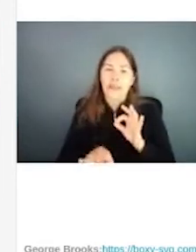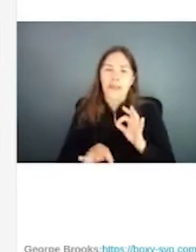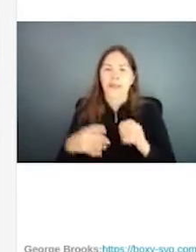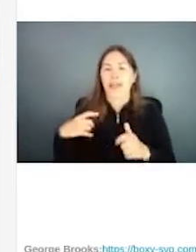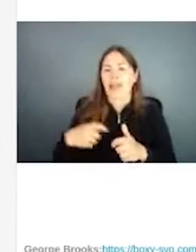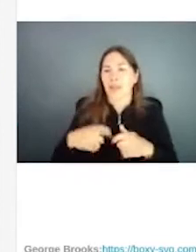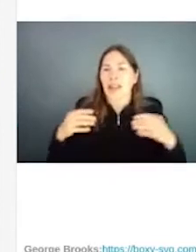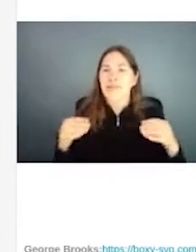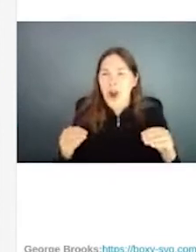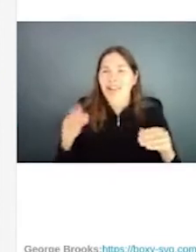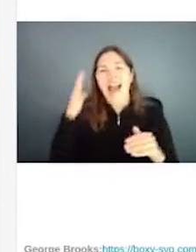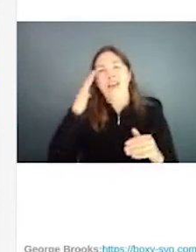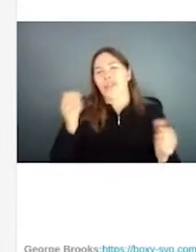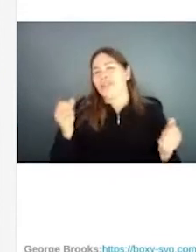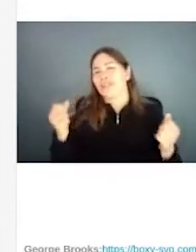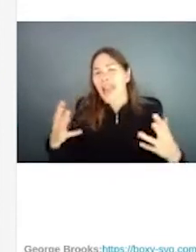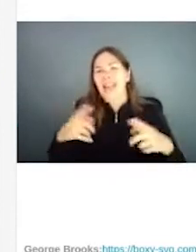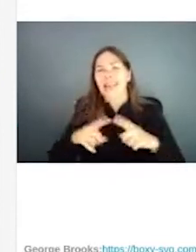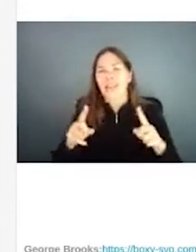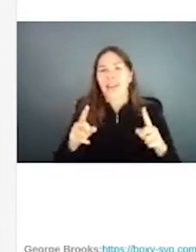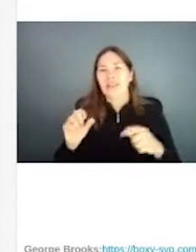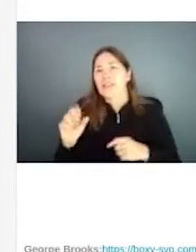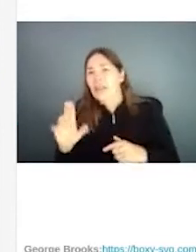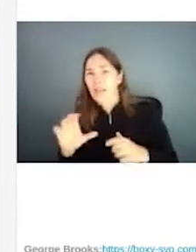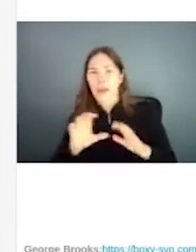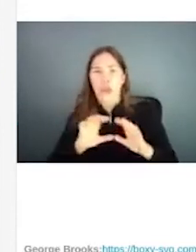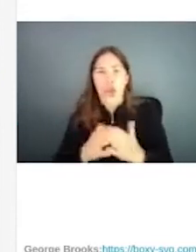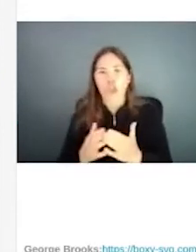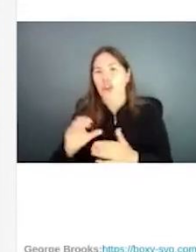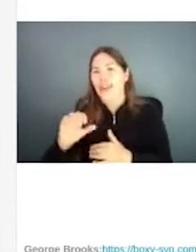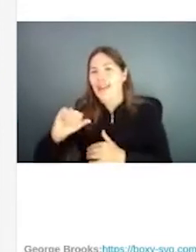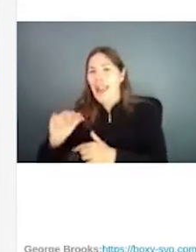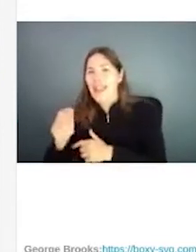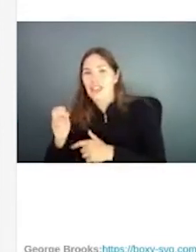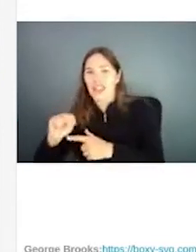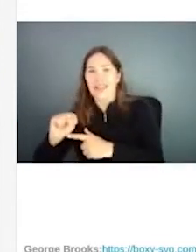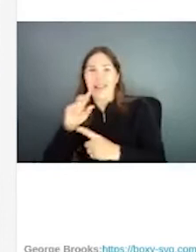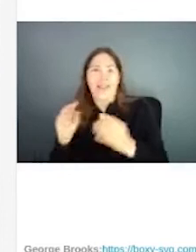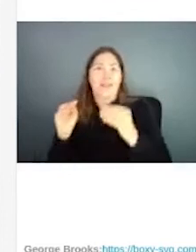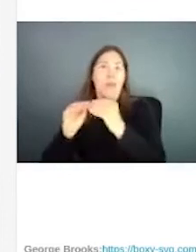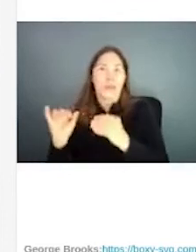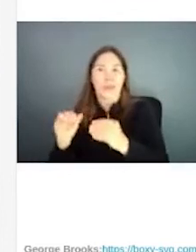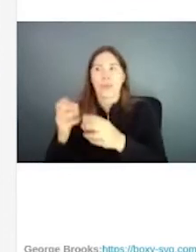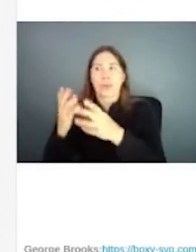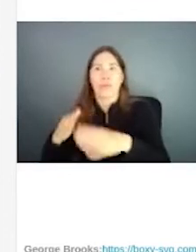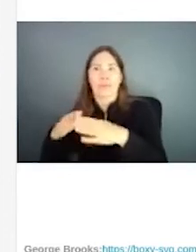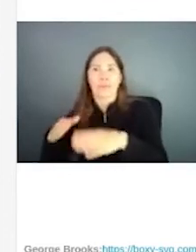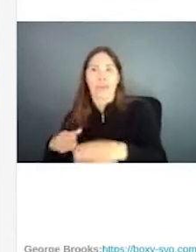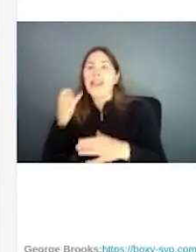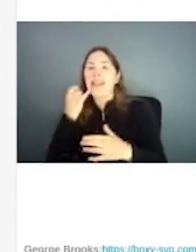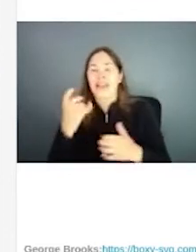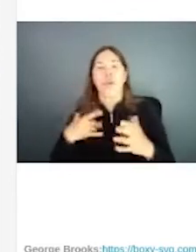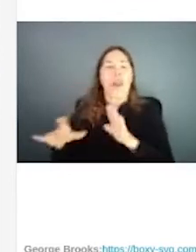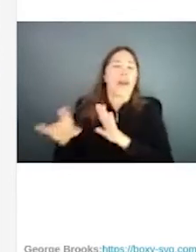market because there's so many different subcultures, and the Asian market really is even more subcultures. So if they wanted to pick